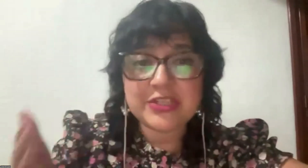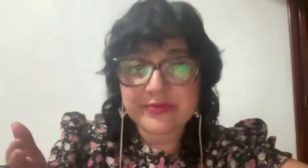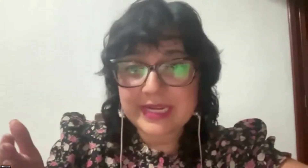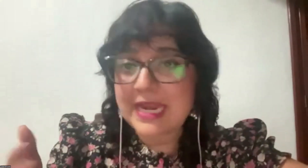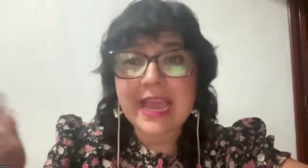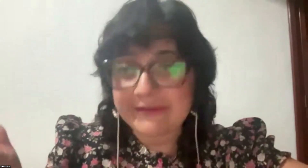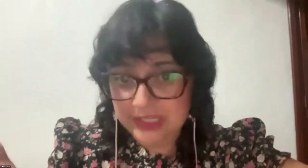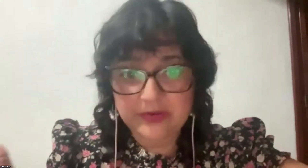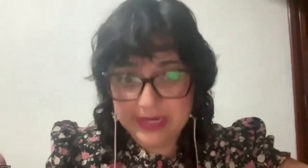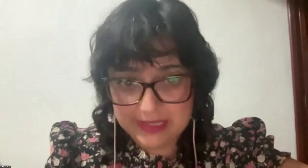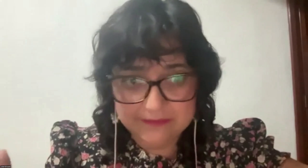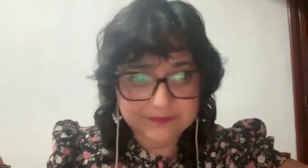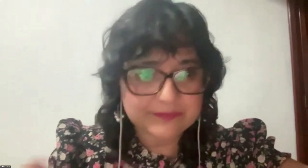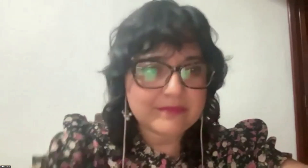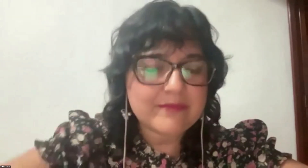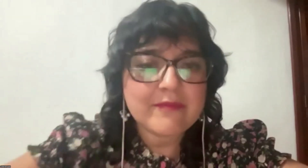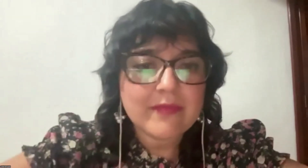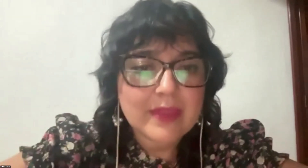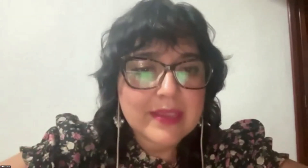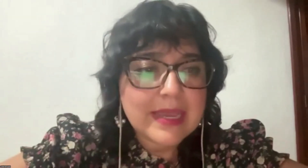before, during, and after hurricane.